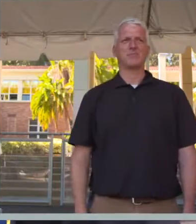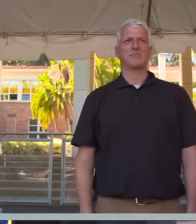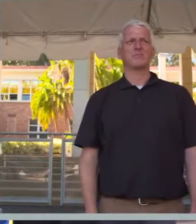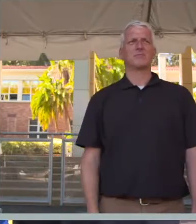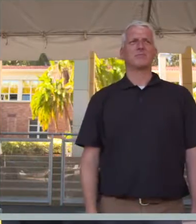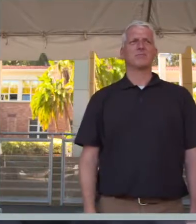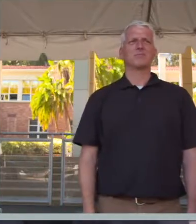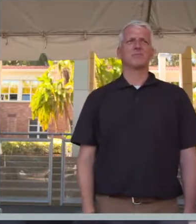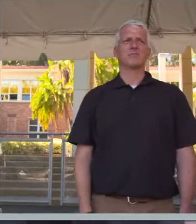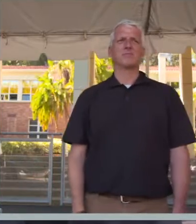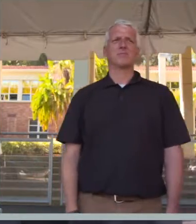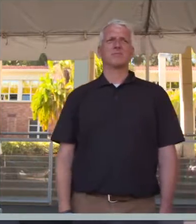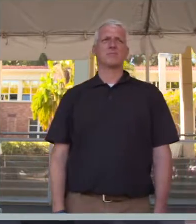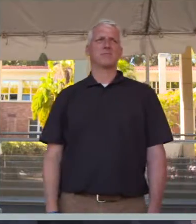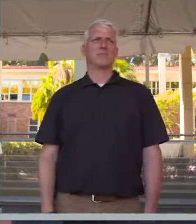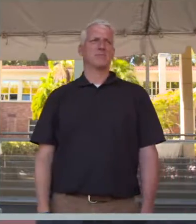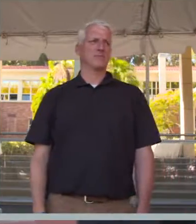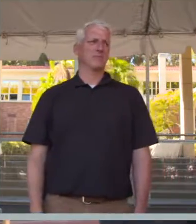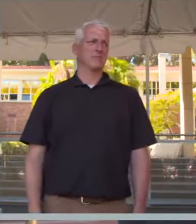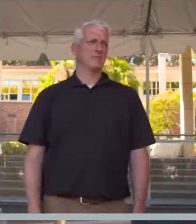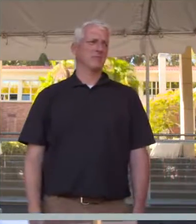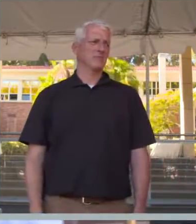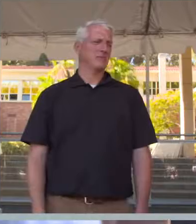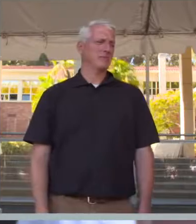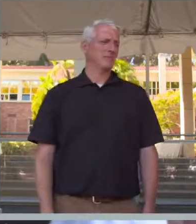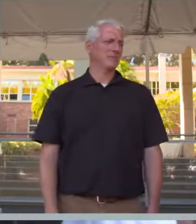Damon Chungming Liang.